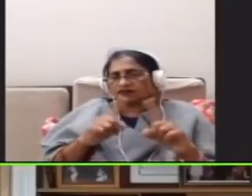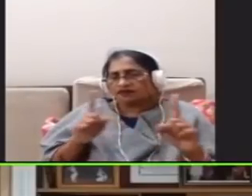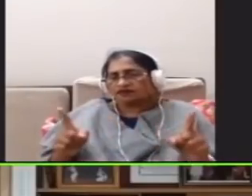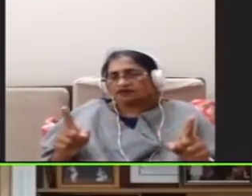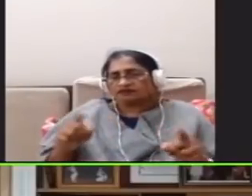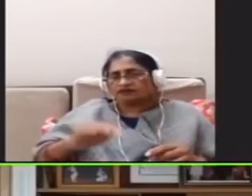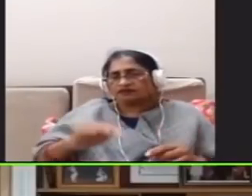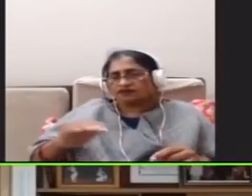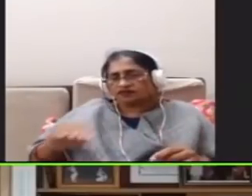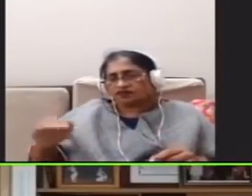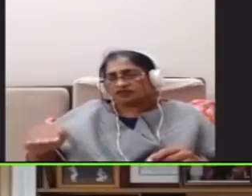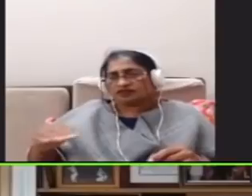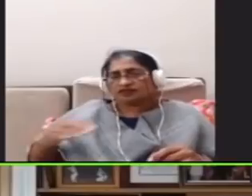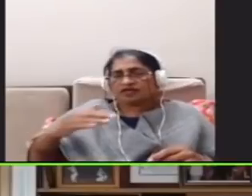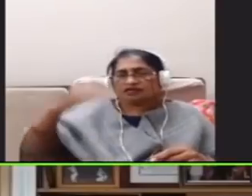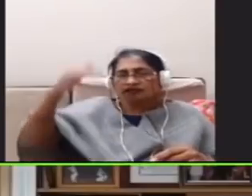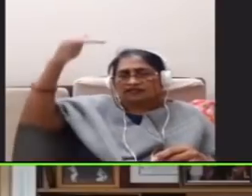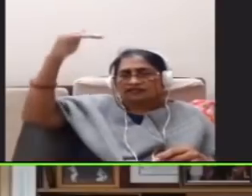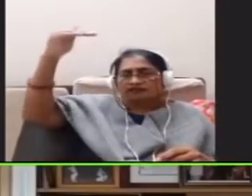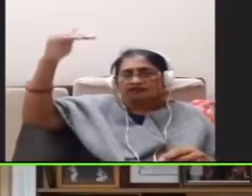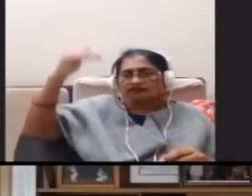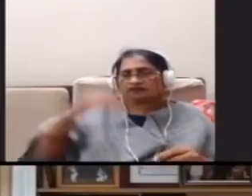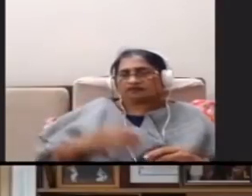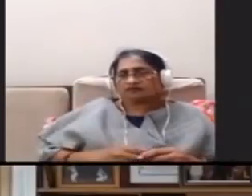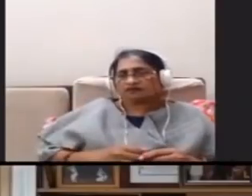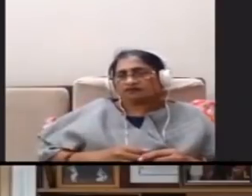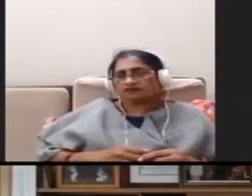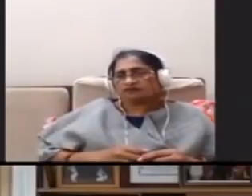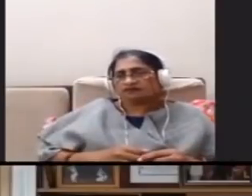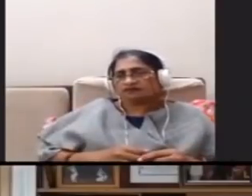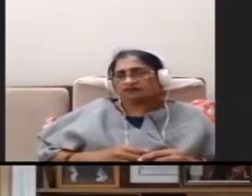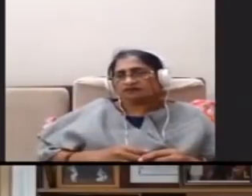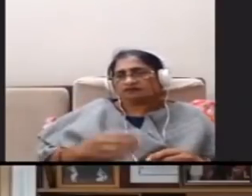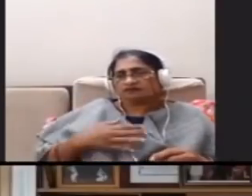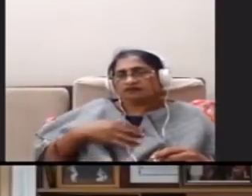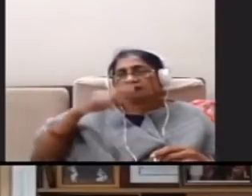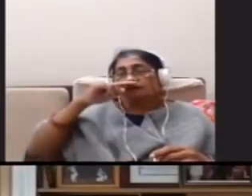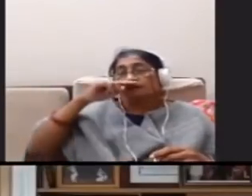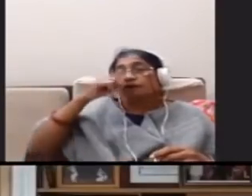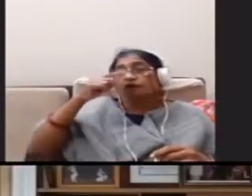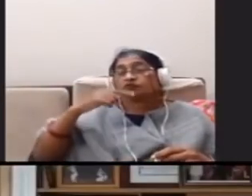and adults over a period of 30 years. And I'm proud to say that